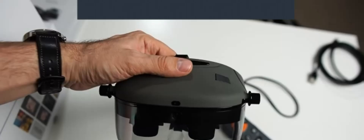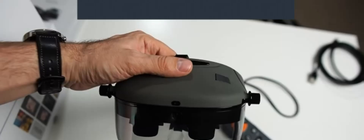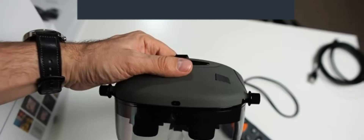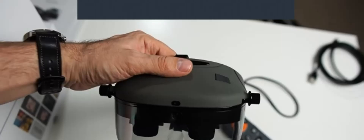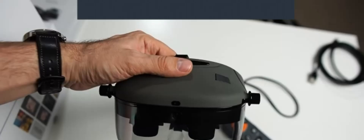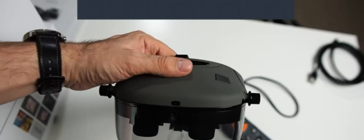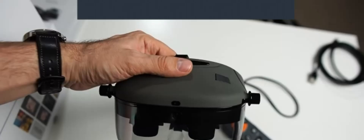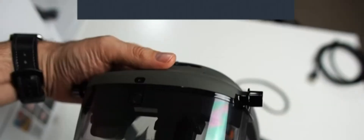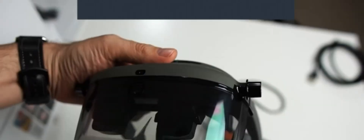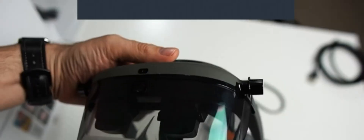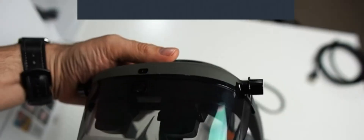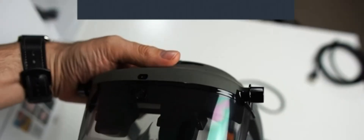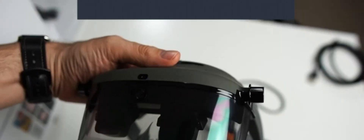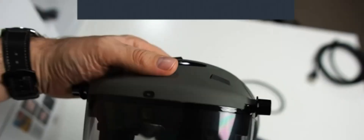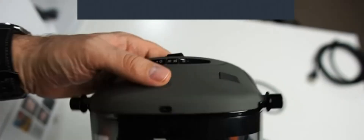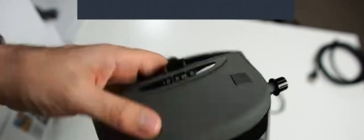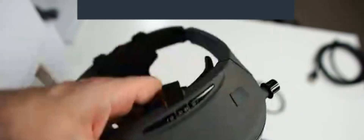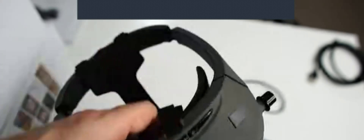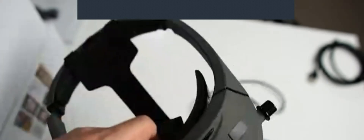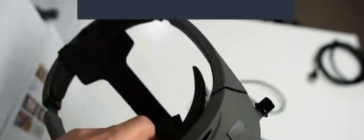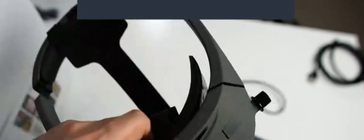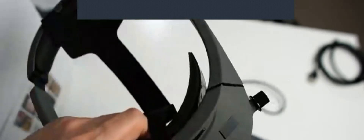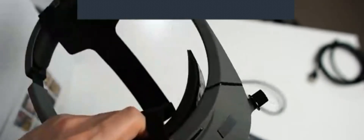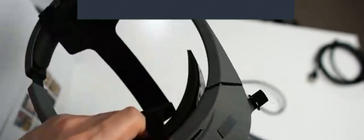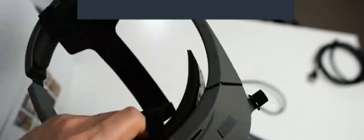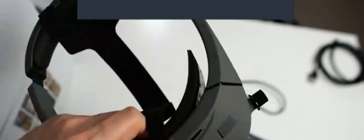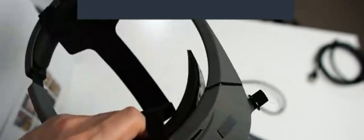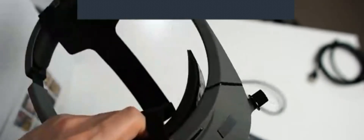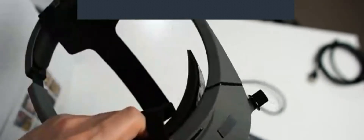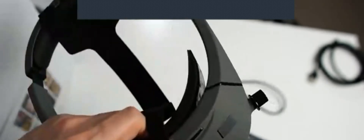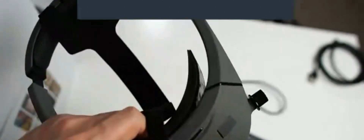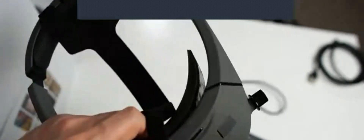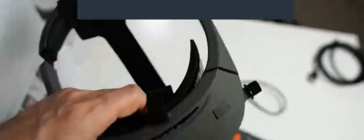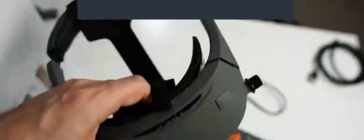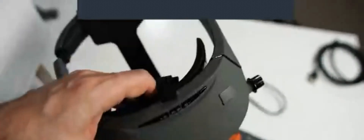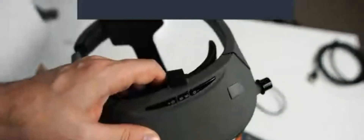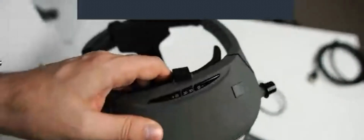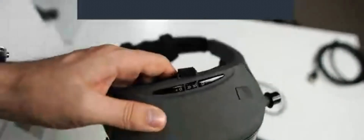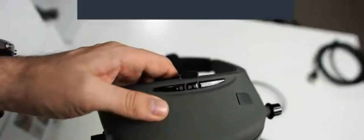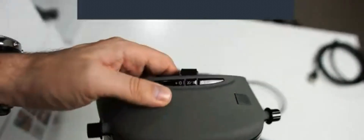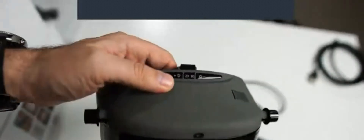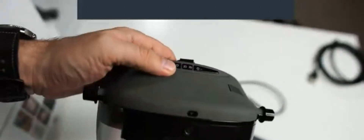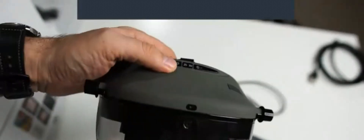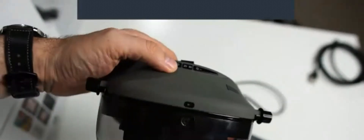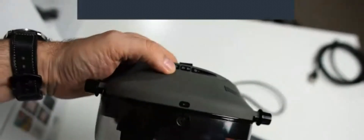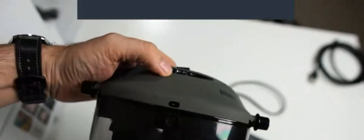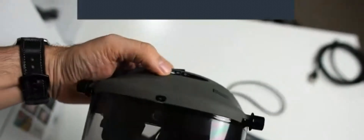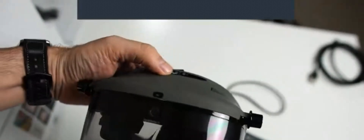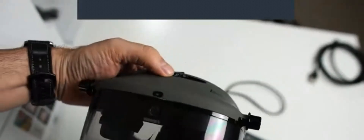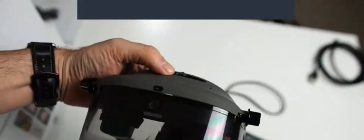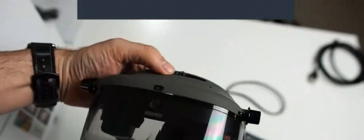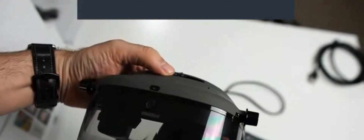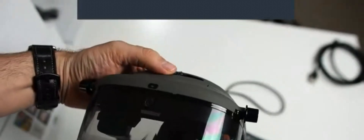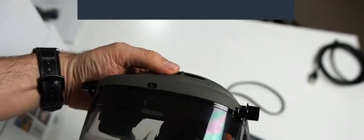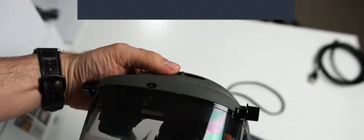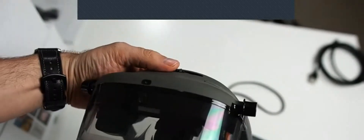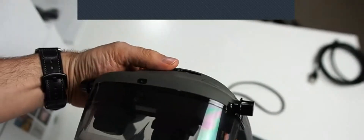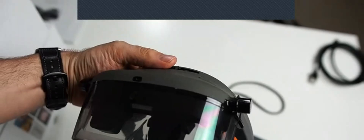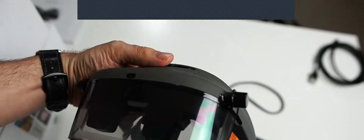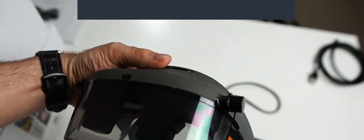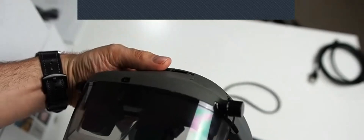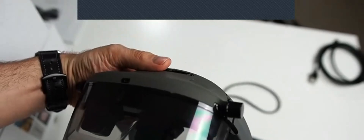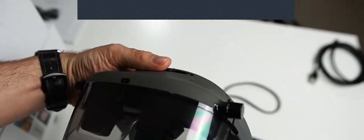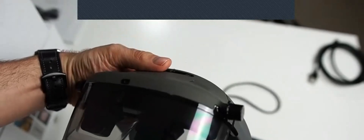wearable device out there. A lot of the wearable devices out right now cover the eyes completely, and that's not the